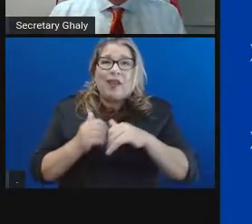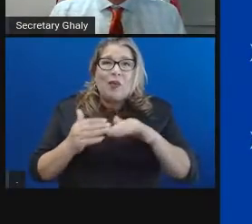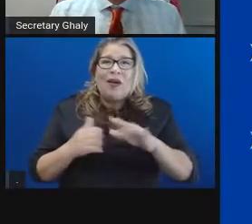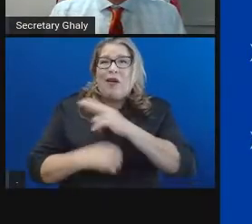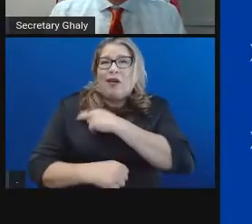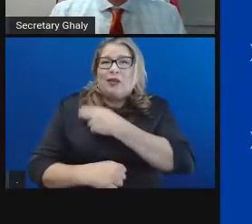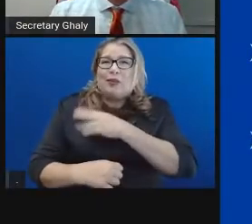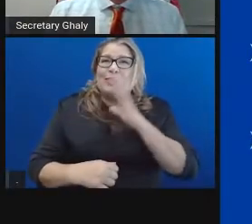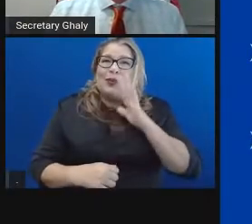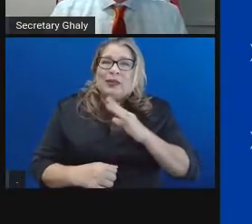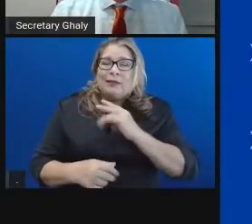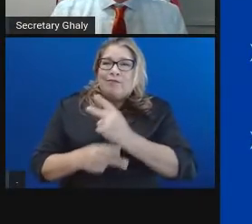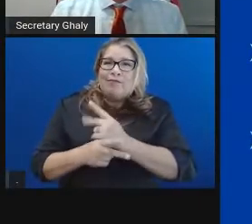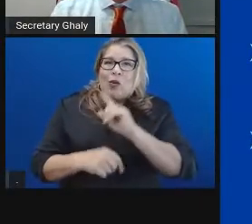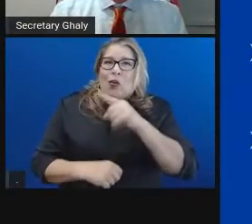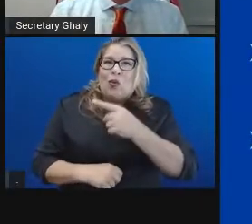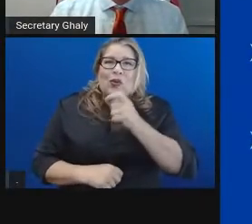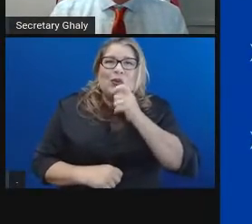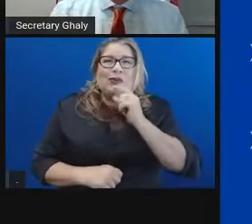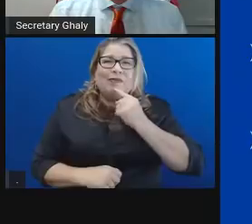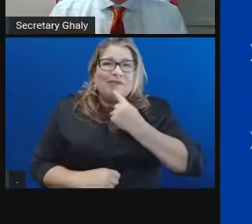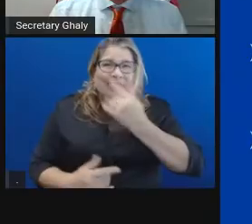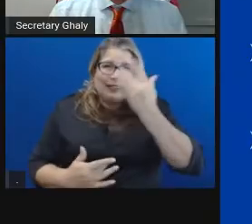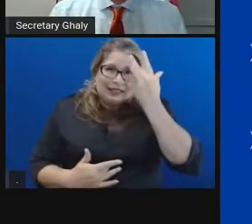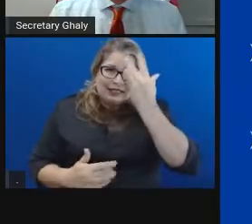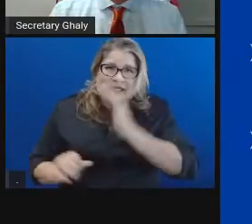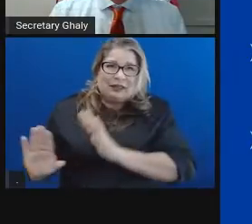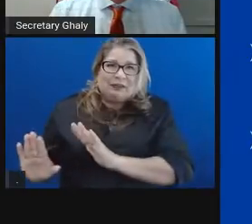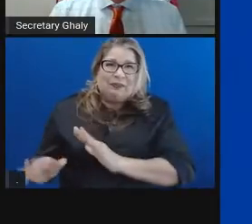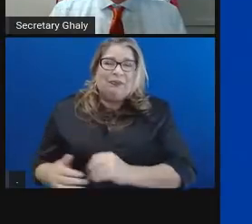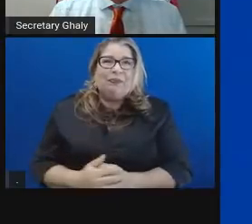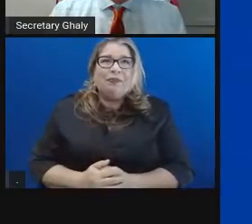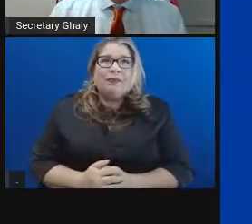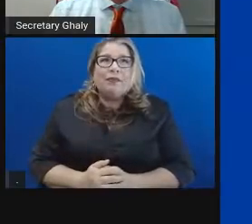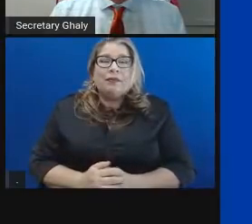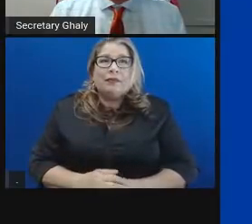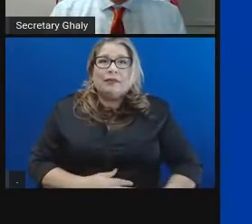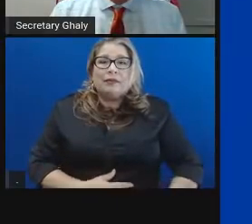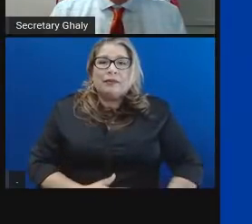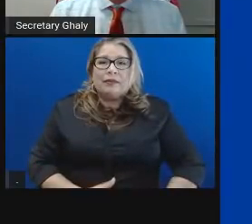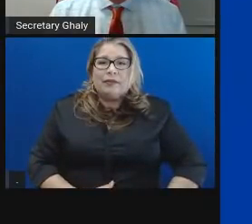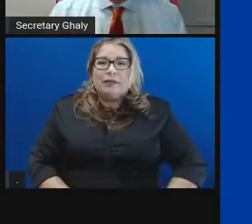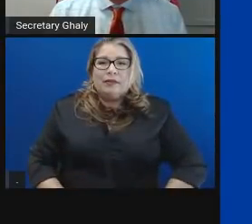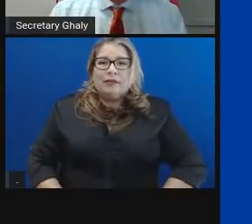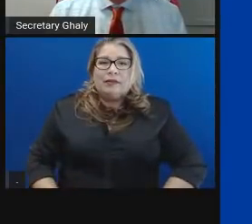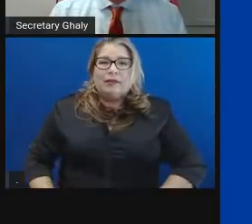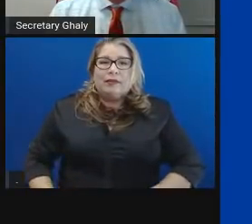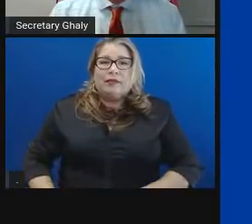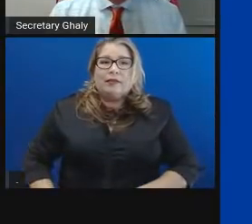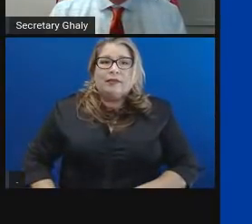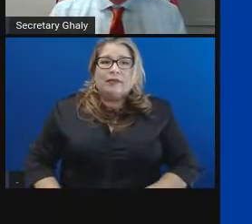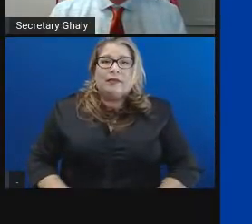Just sort of continuing on, deploying more than 2,000 medical professionals across the state, many.